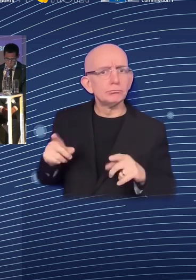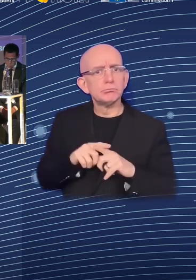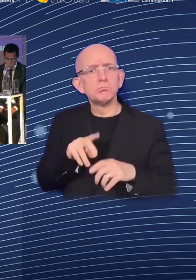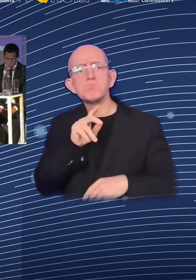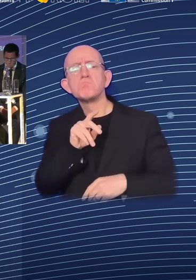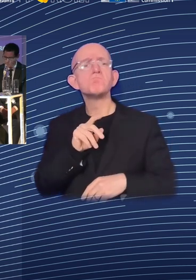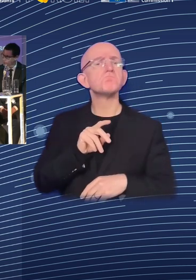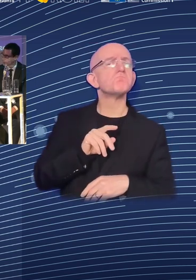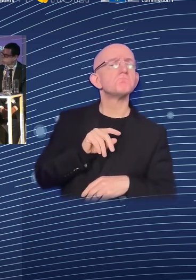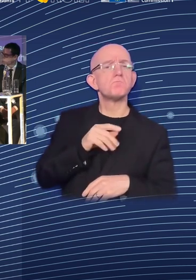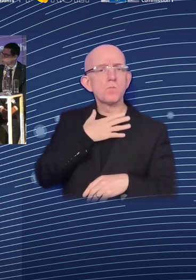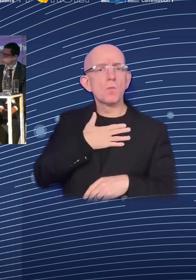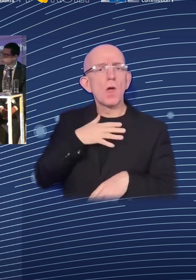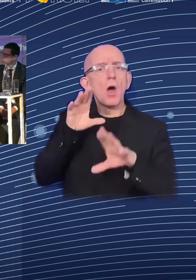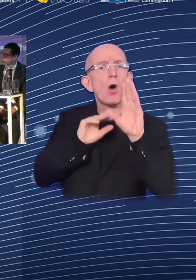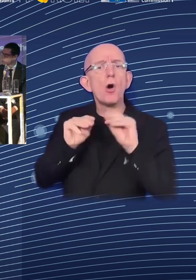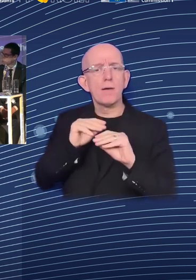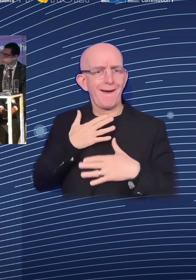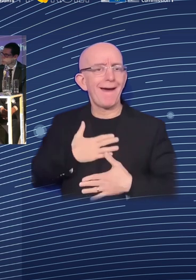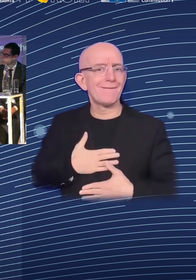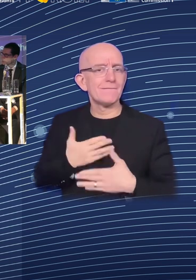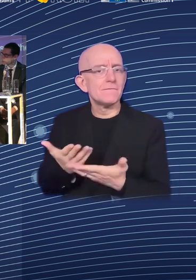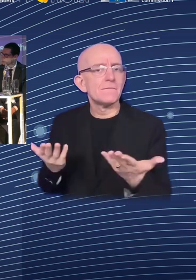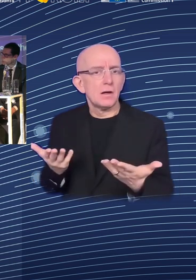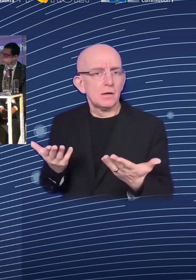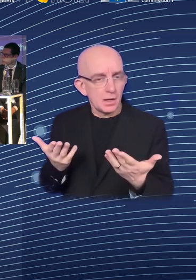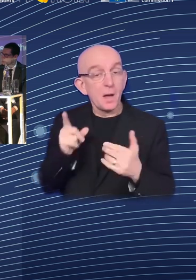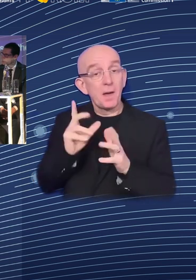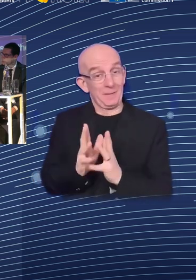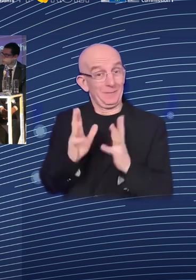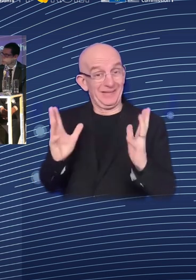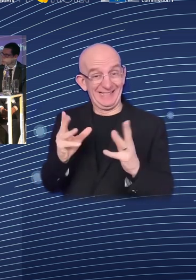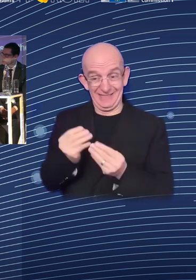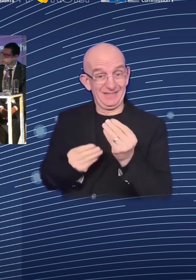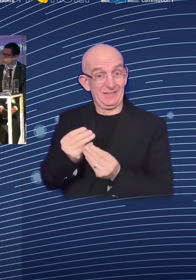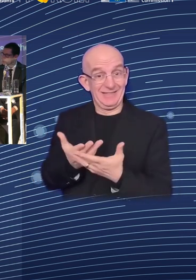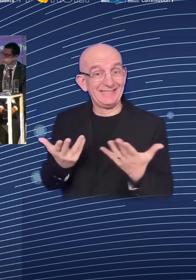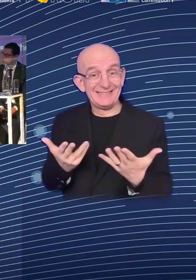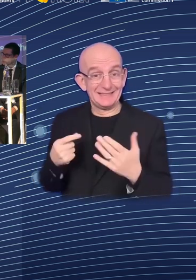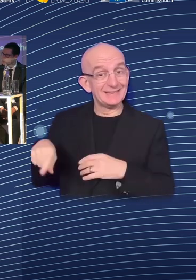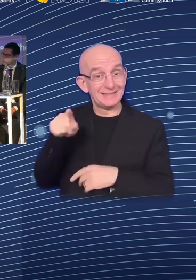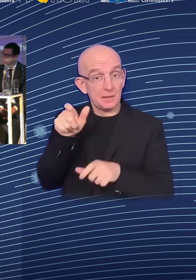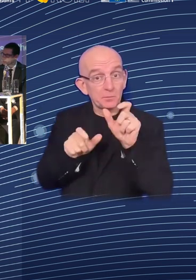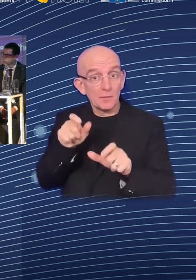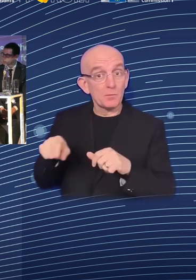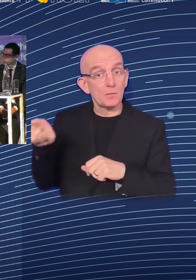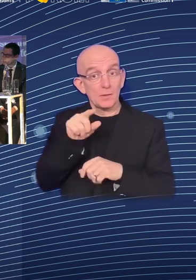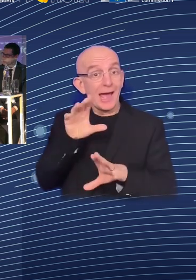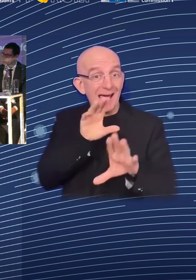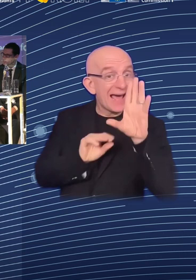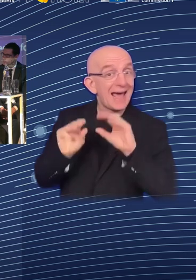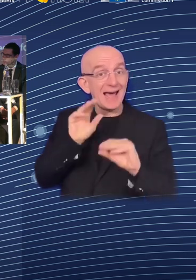learning those things that are needed for their job. That's a tricky one, because it really happens so. And also the question,